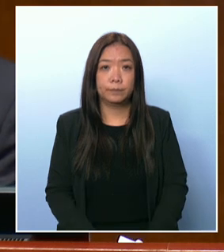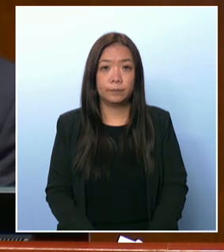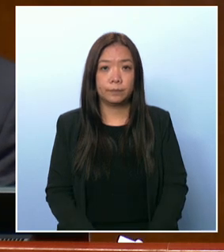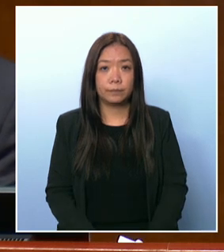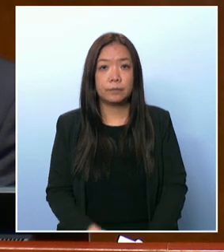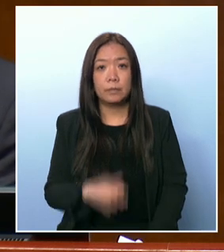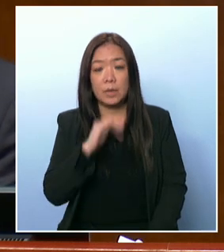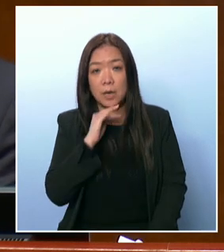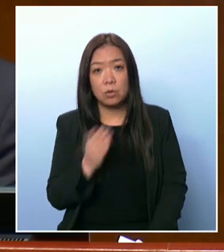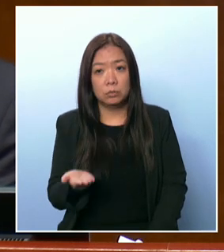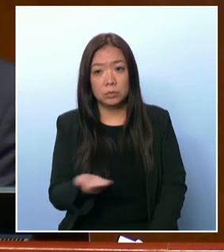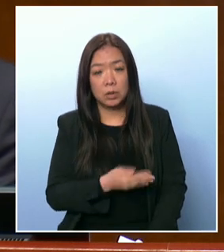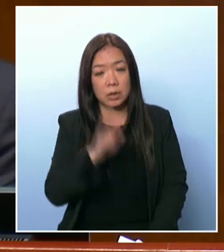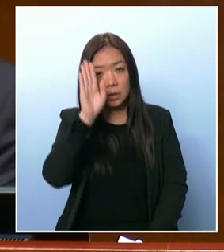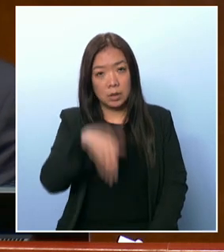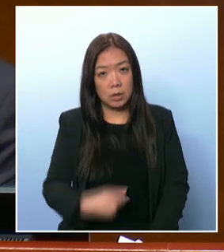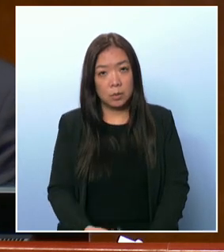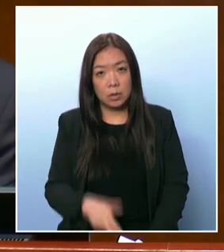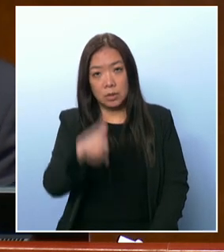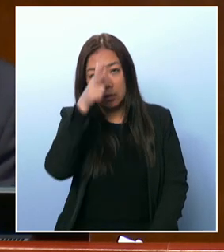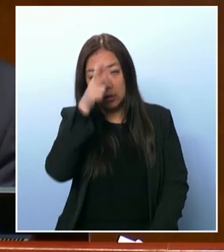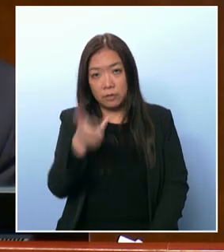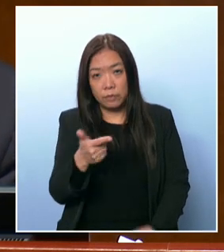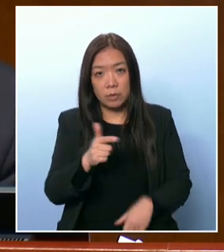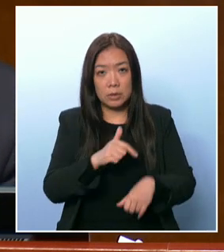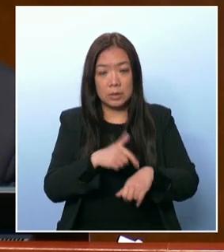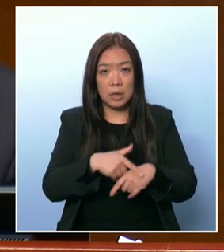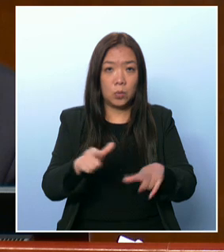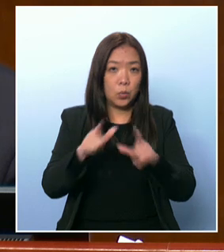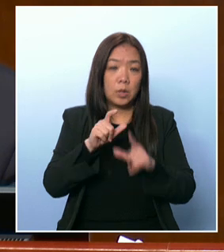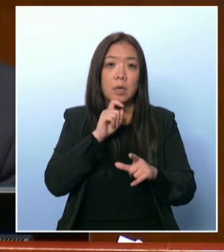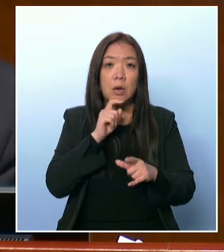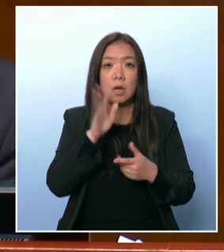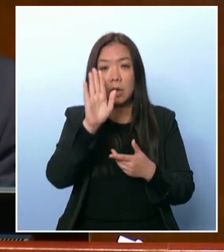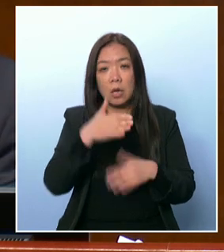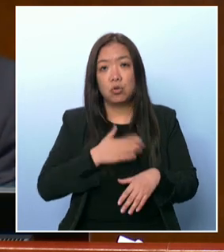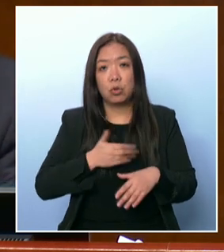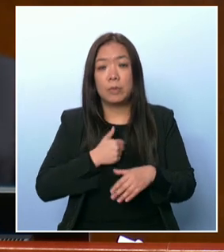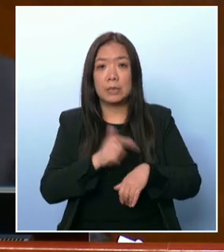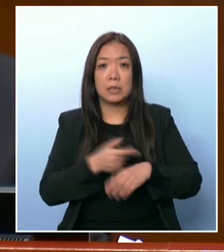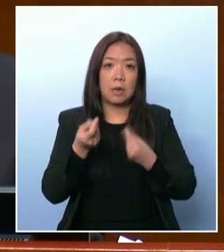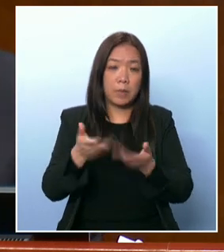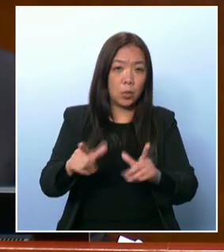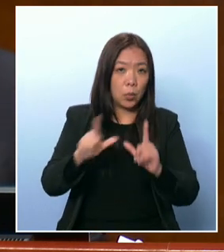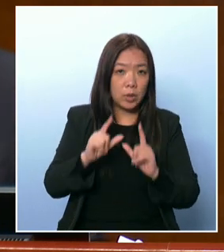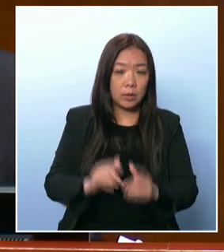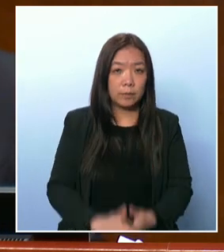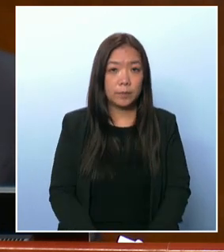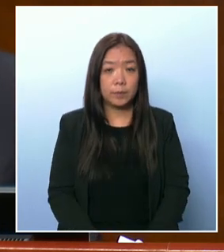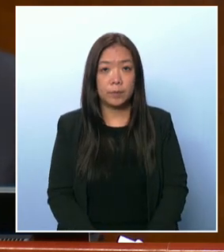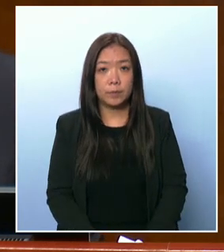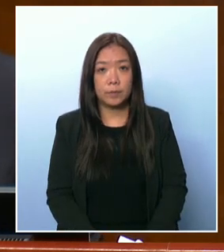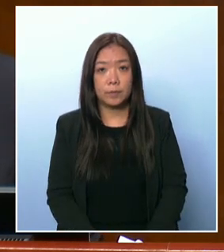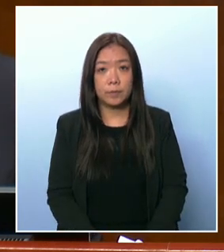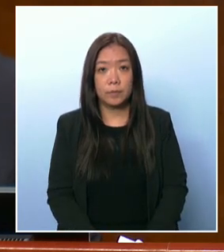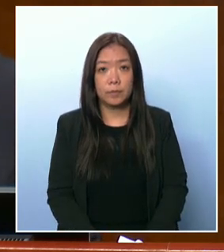Members who would like to speak, please press the request to speak button in front of you. Again, if you would like to hear a